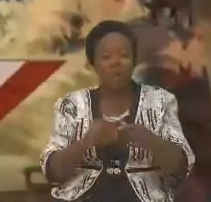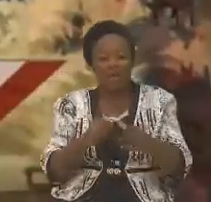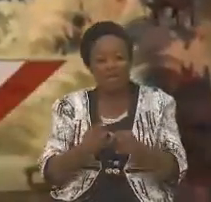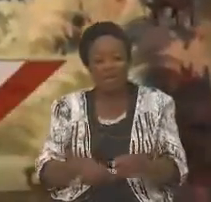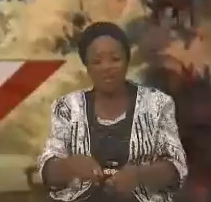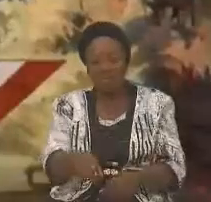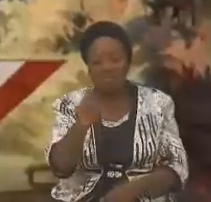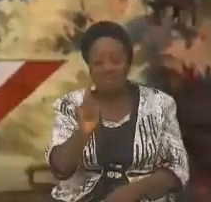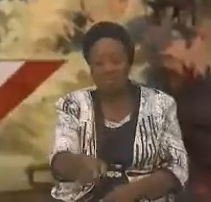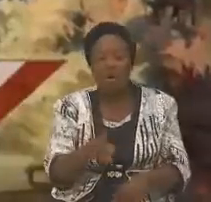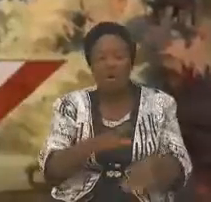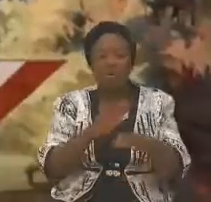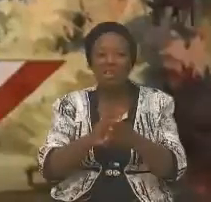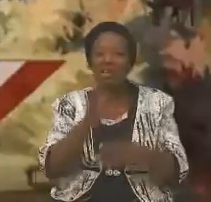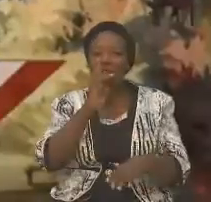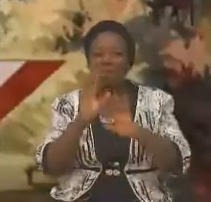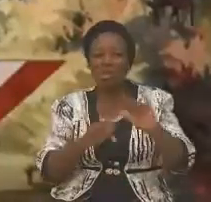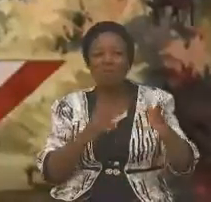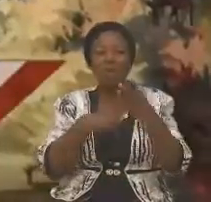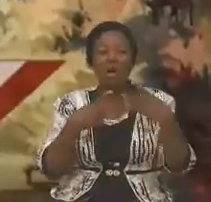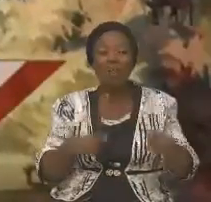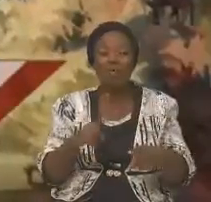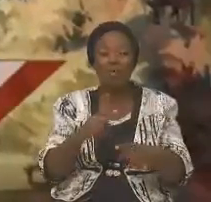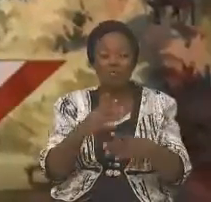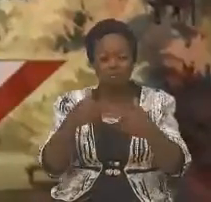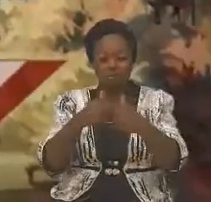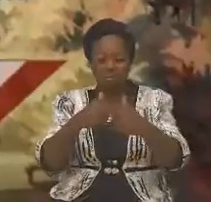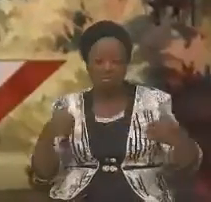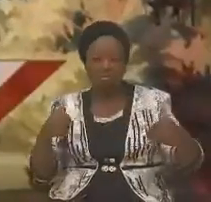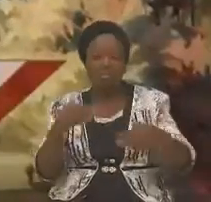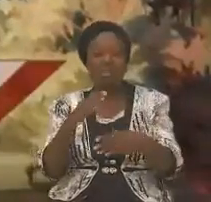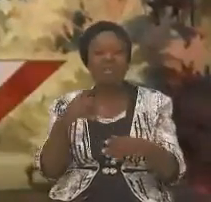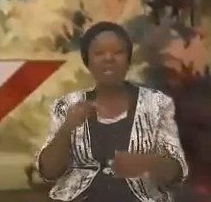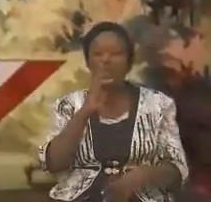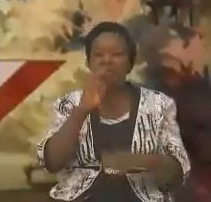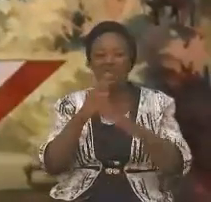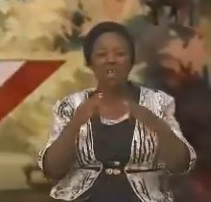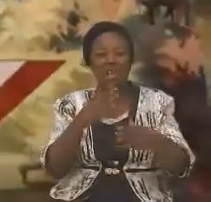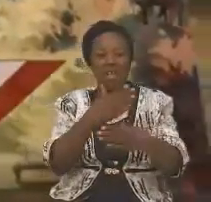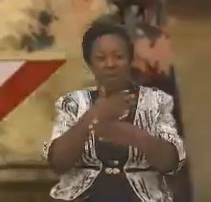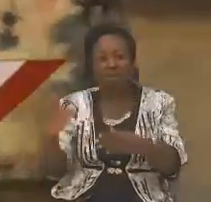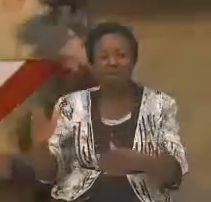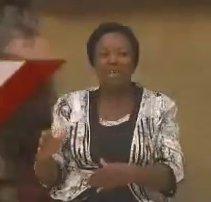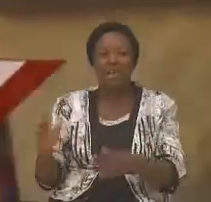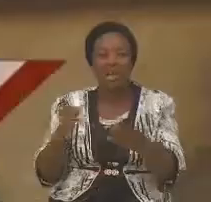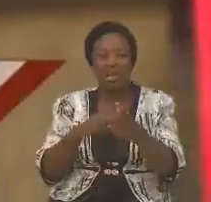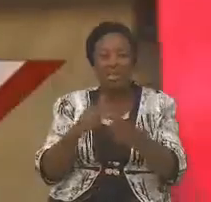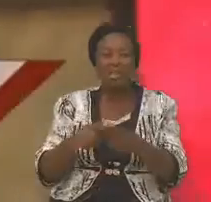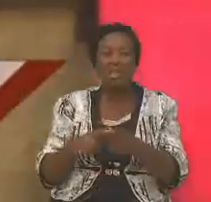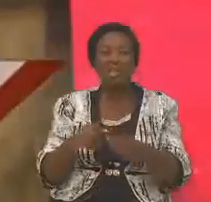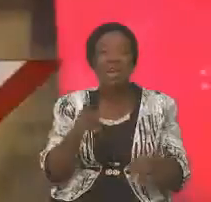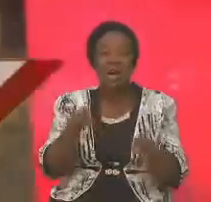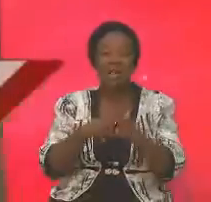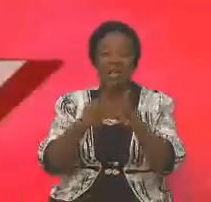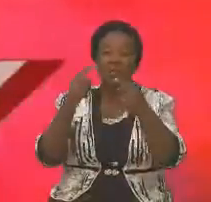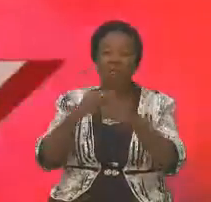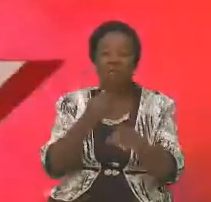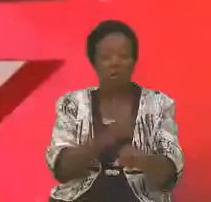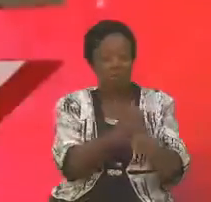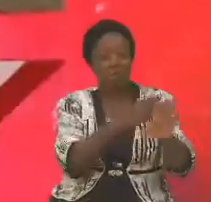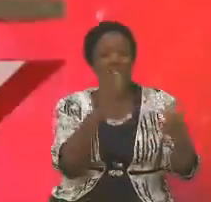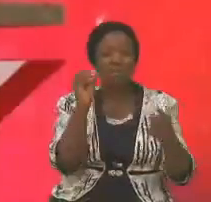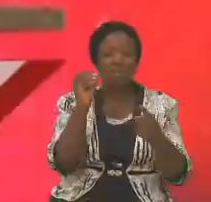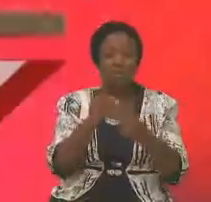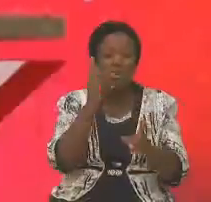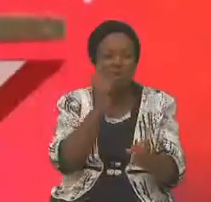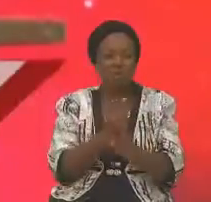he lifted it up and stretched it to the sea will part for you. And when they came to the mountain, they didn't all carry